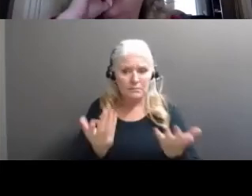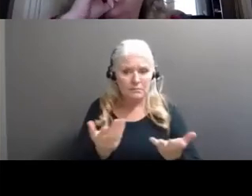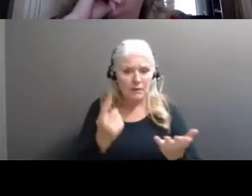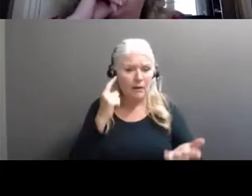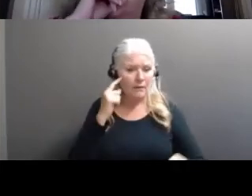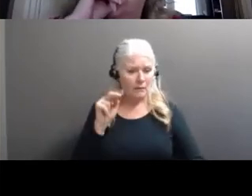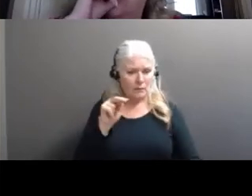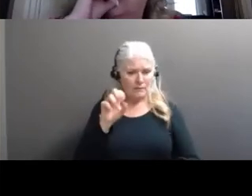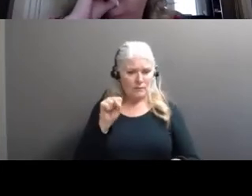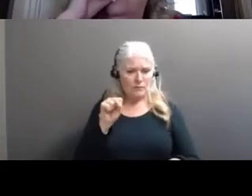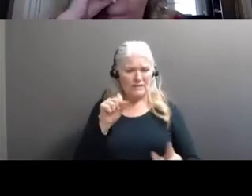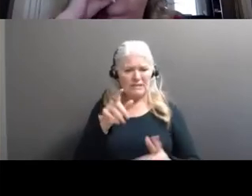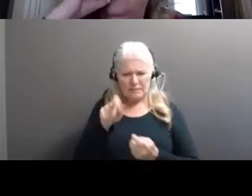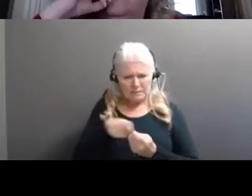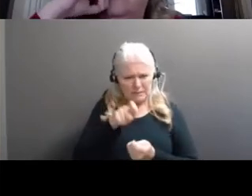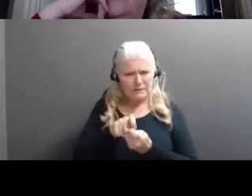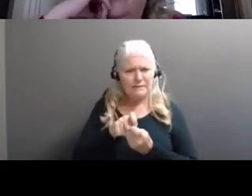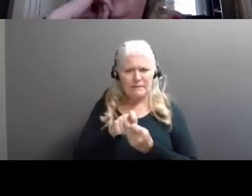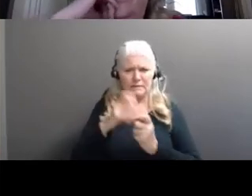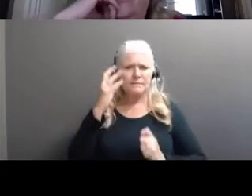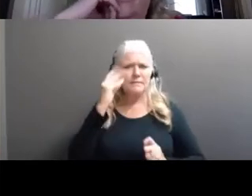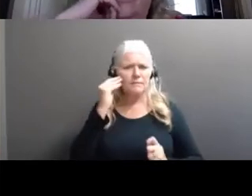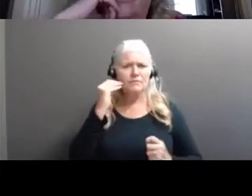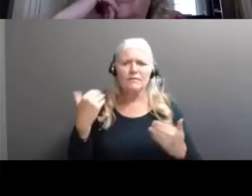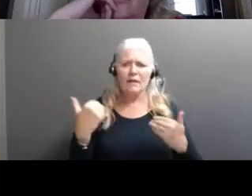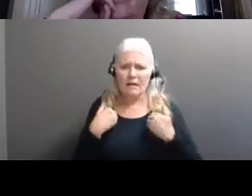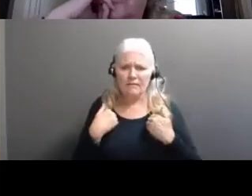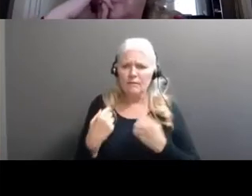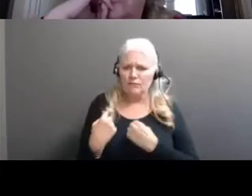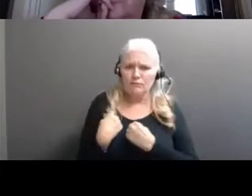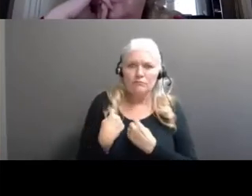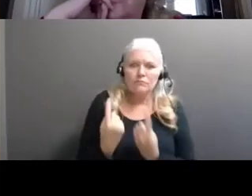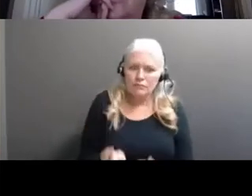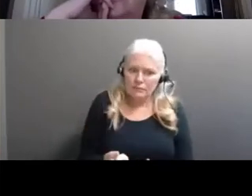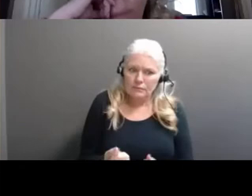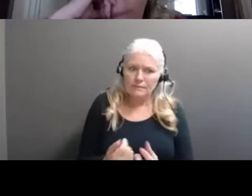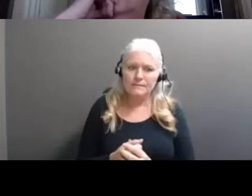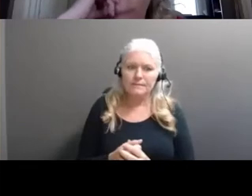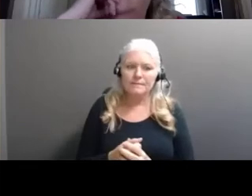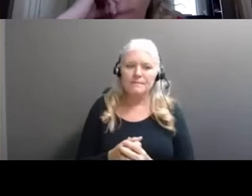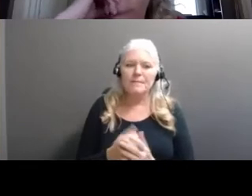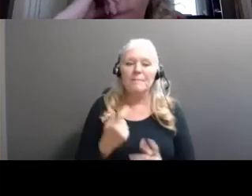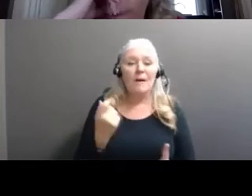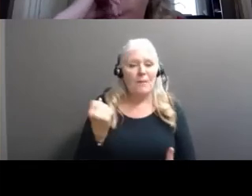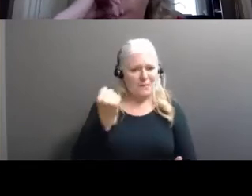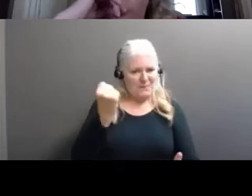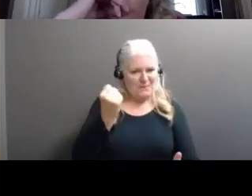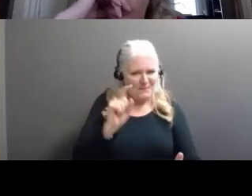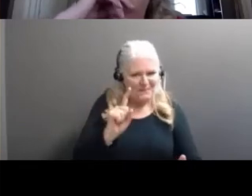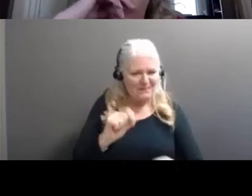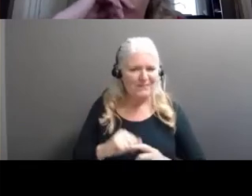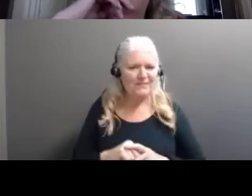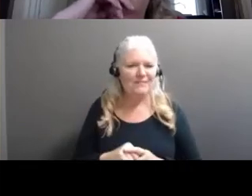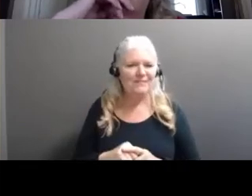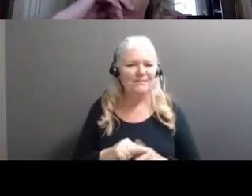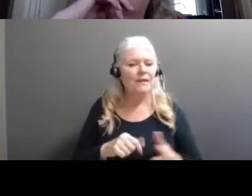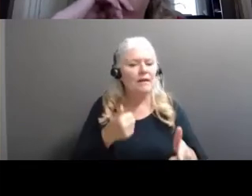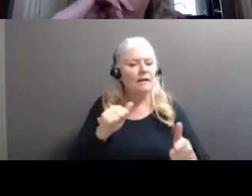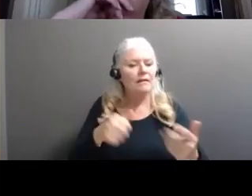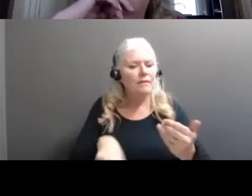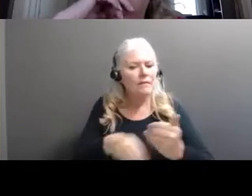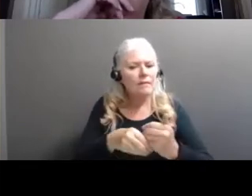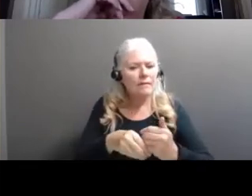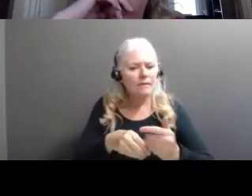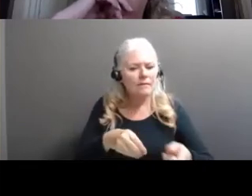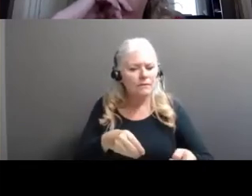experience with this now for quite a few years. But before we get to that, did you have anything to add